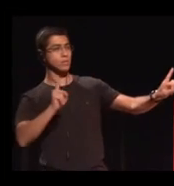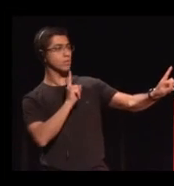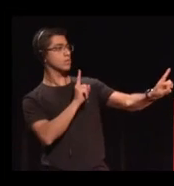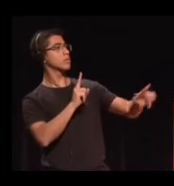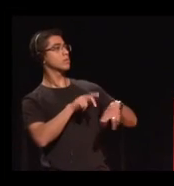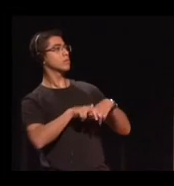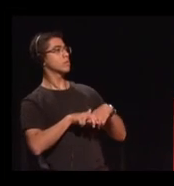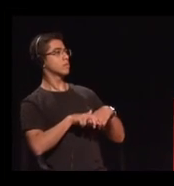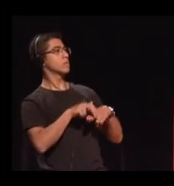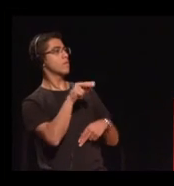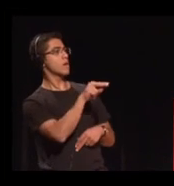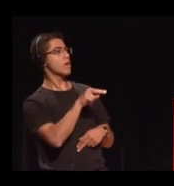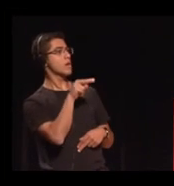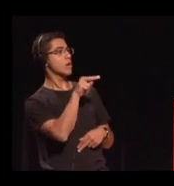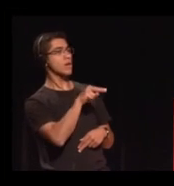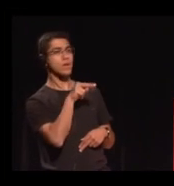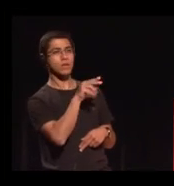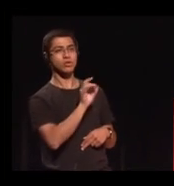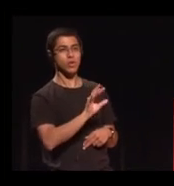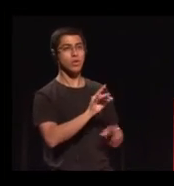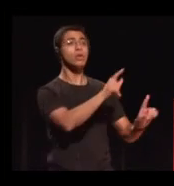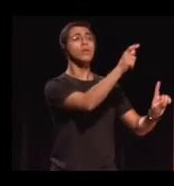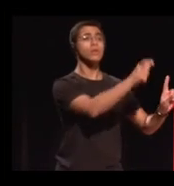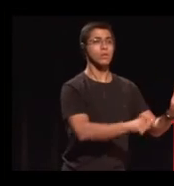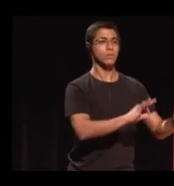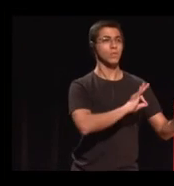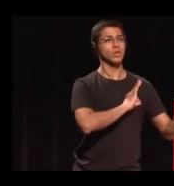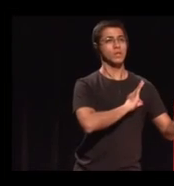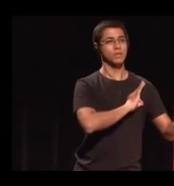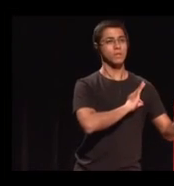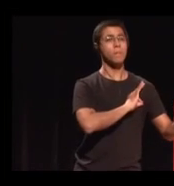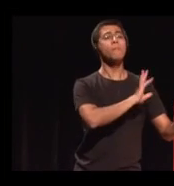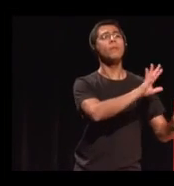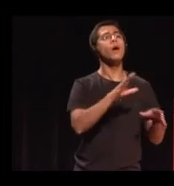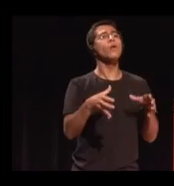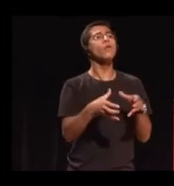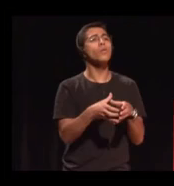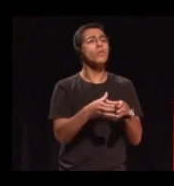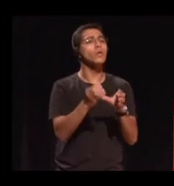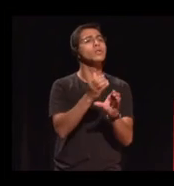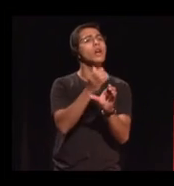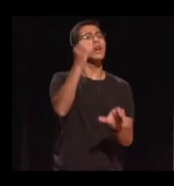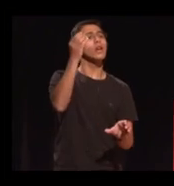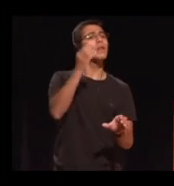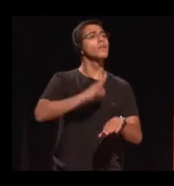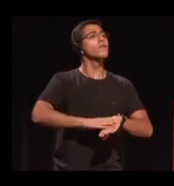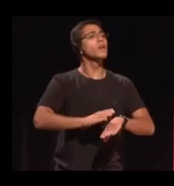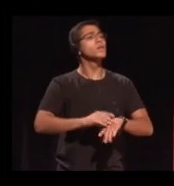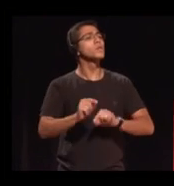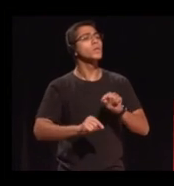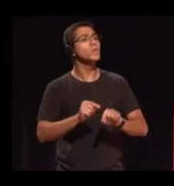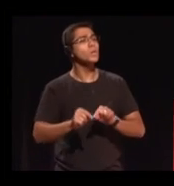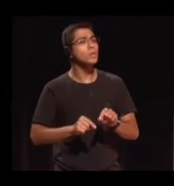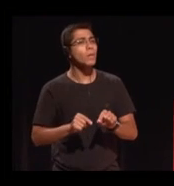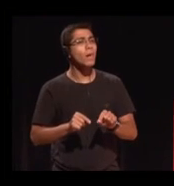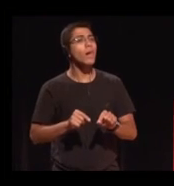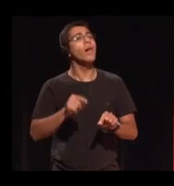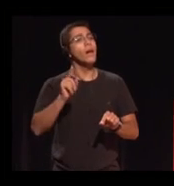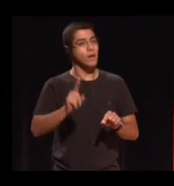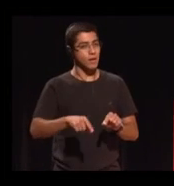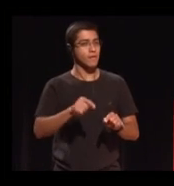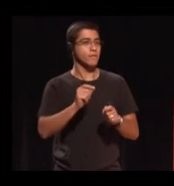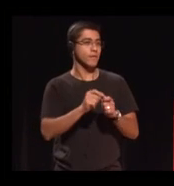what ThoughtWorks engineers did here and developers, they built an emotion detection engine based on facial feature